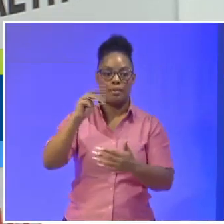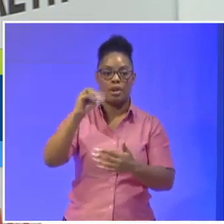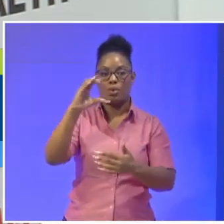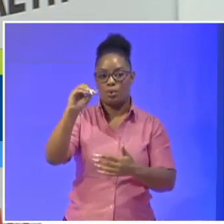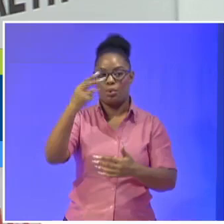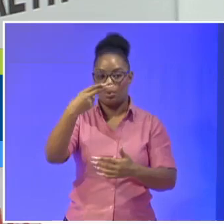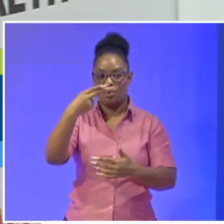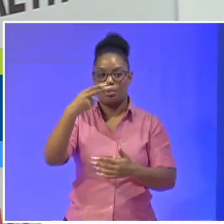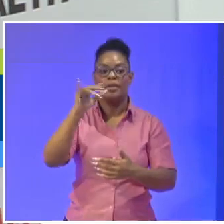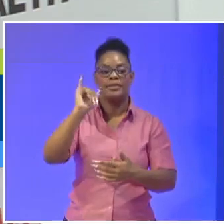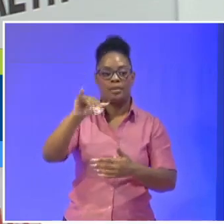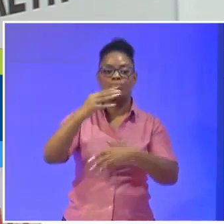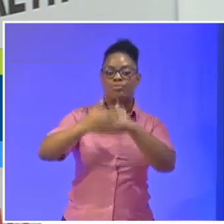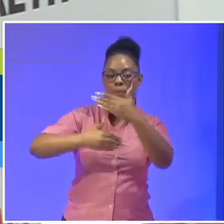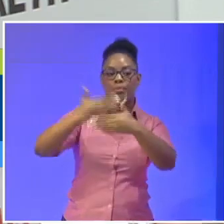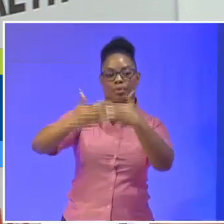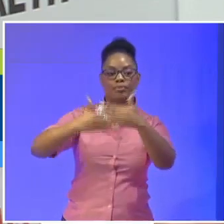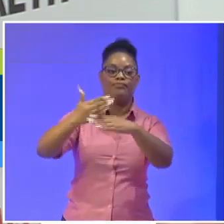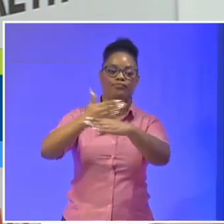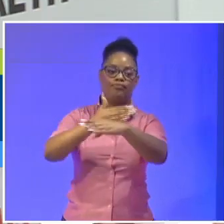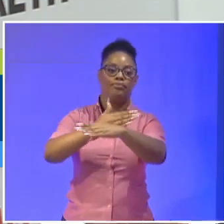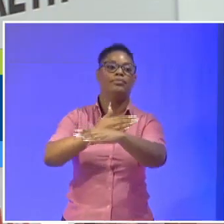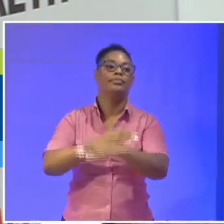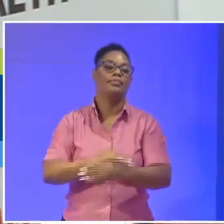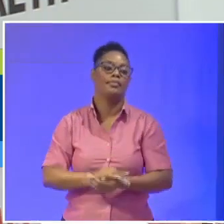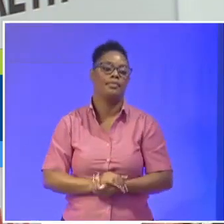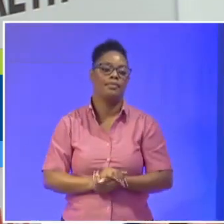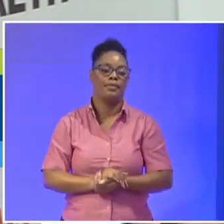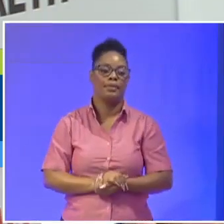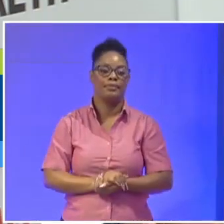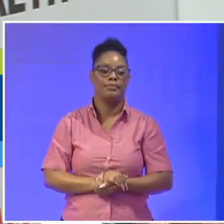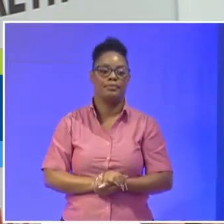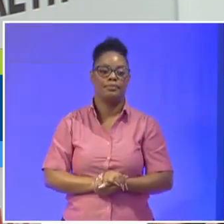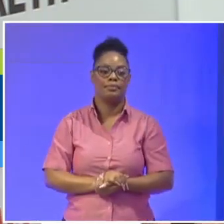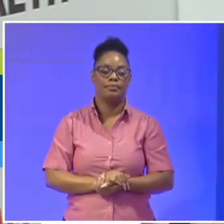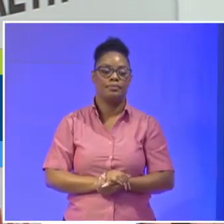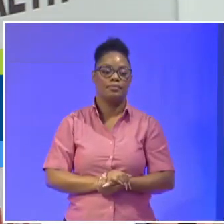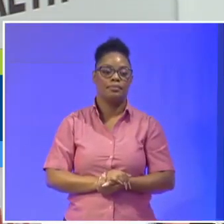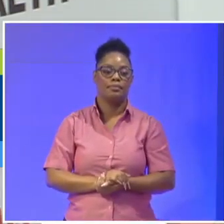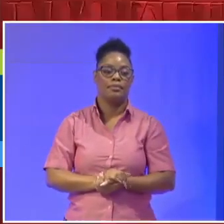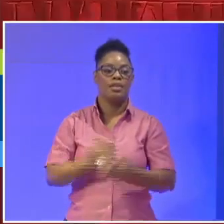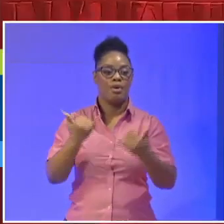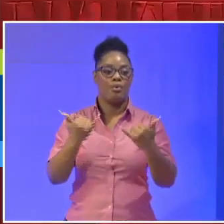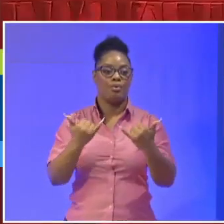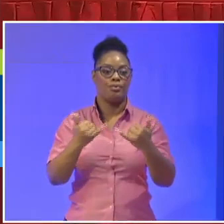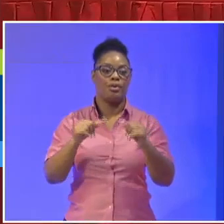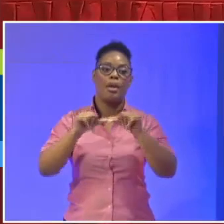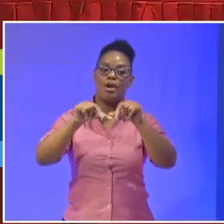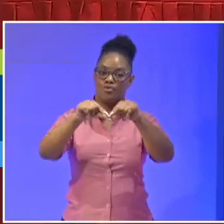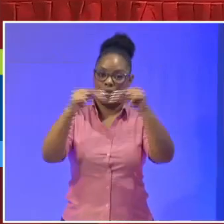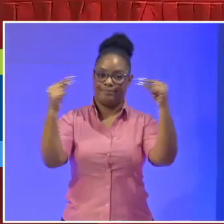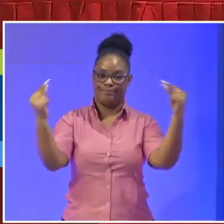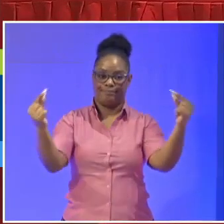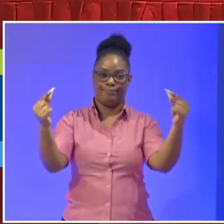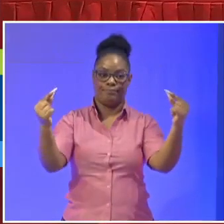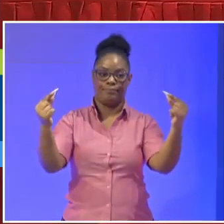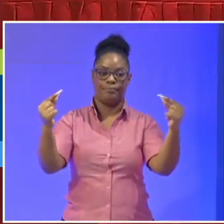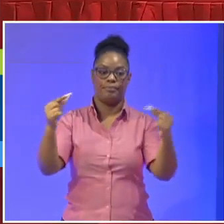continues. Thank you very much, CMO. We now go to Guardian Media Limited.